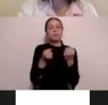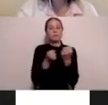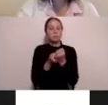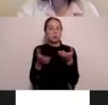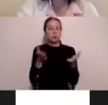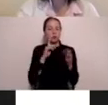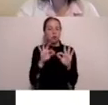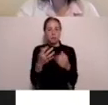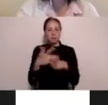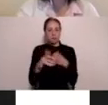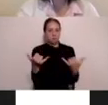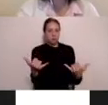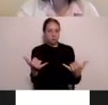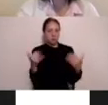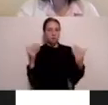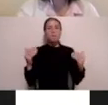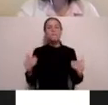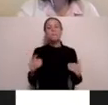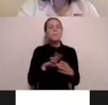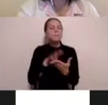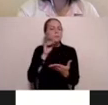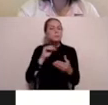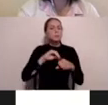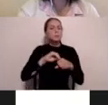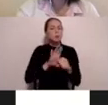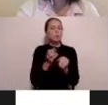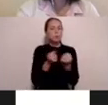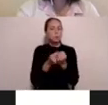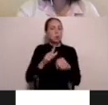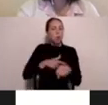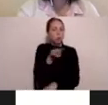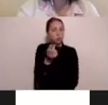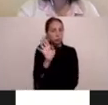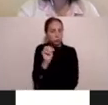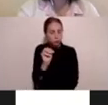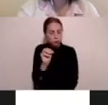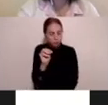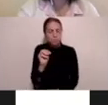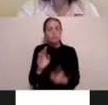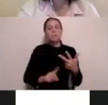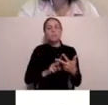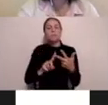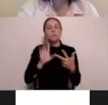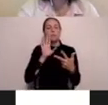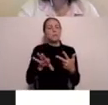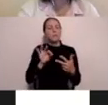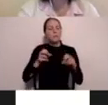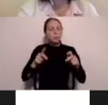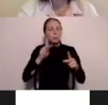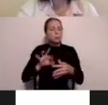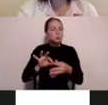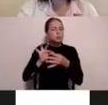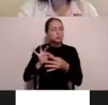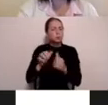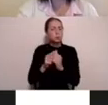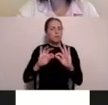right now. We will learn about COVID-19 supports that are available long-term, and we will find opportunities to build partnerships to meet family needs.